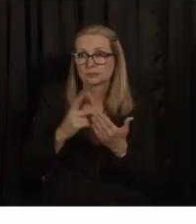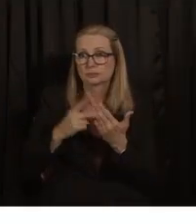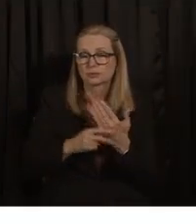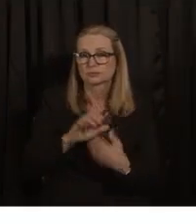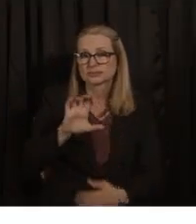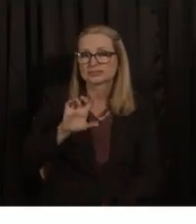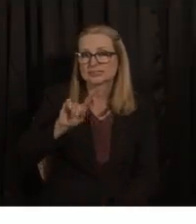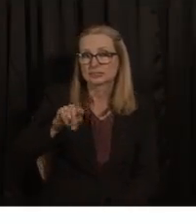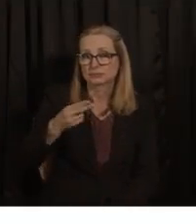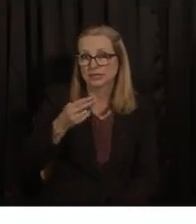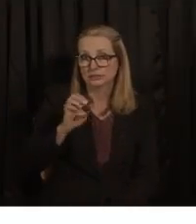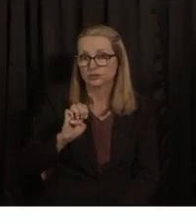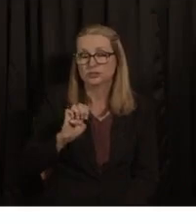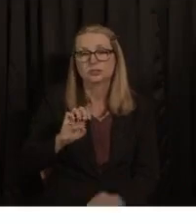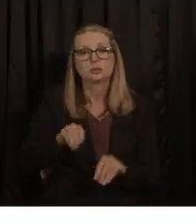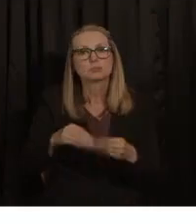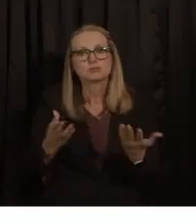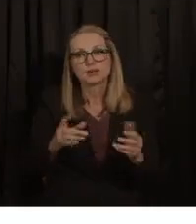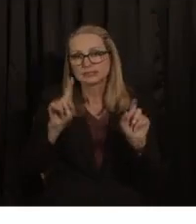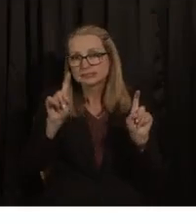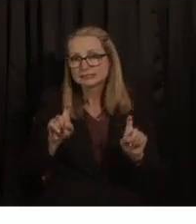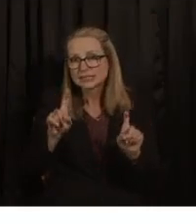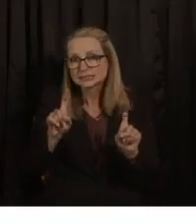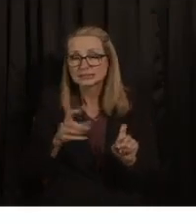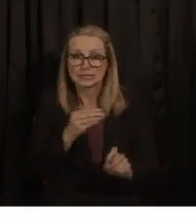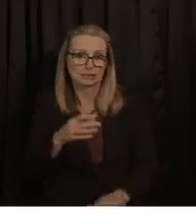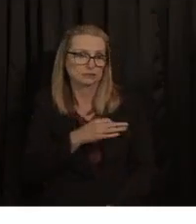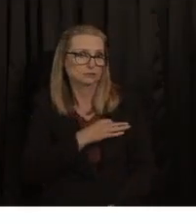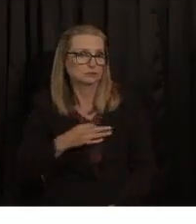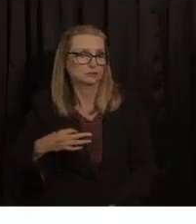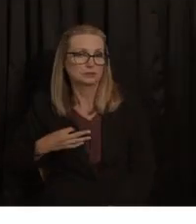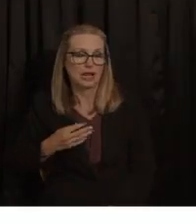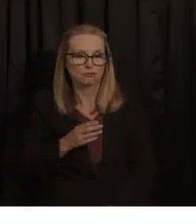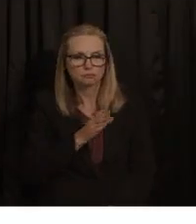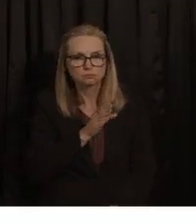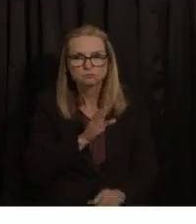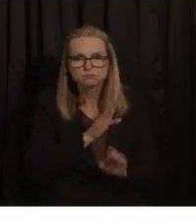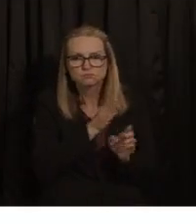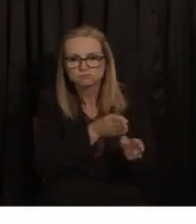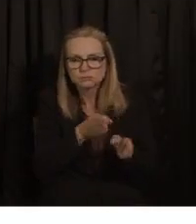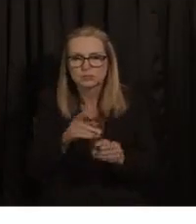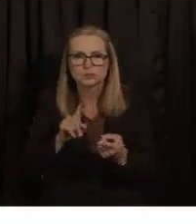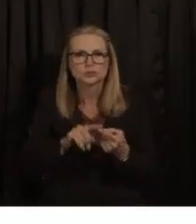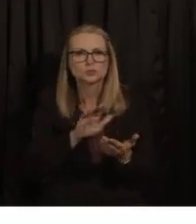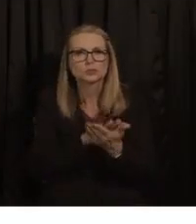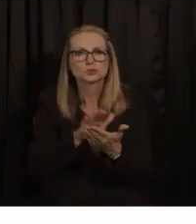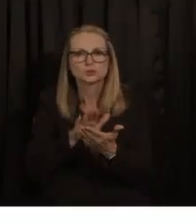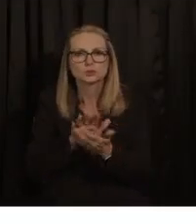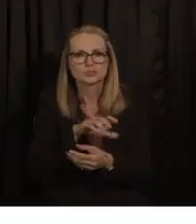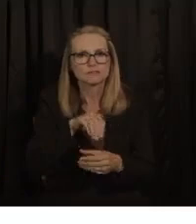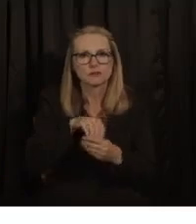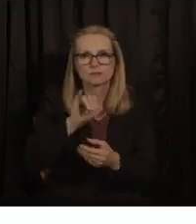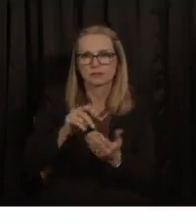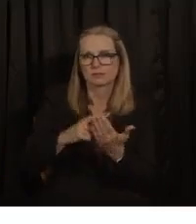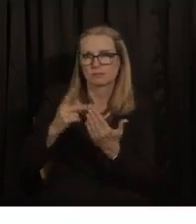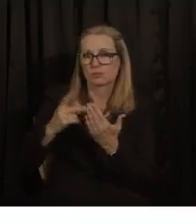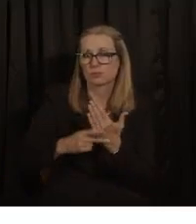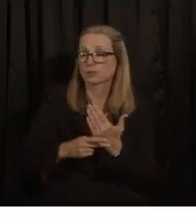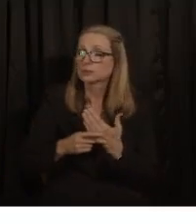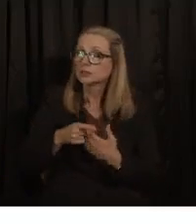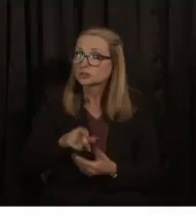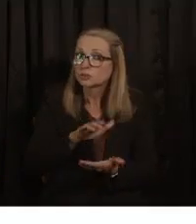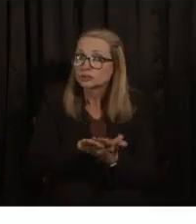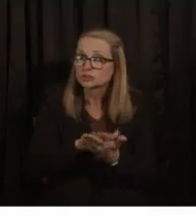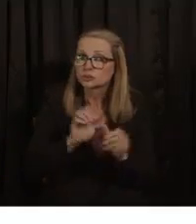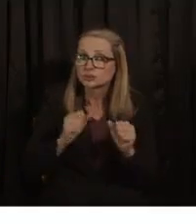CDPHE is providing testing supplies and even staffing directly to schools that enroll in this free program, allowing schools to conduct